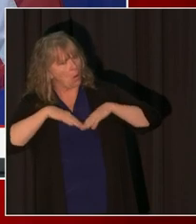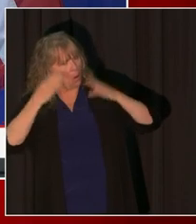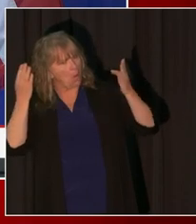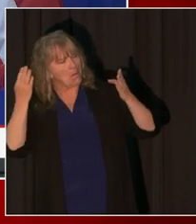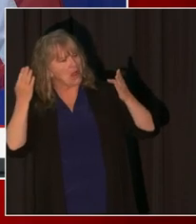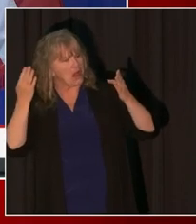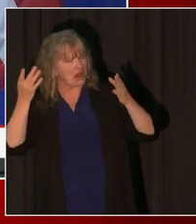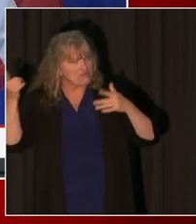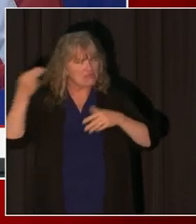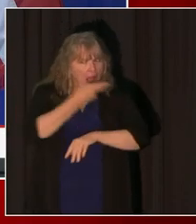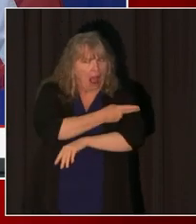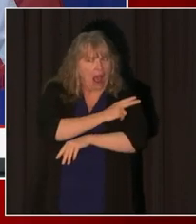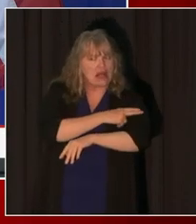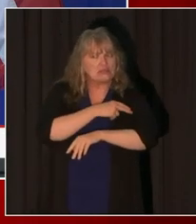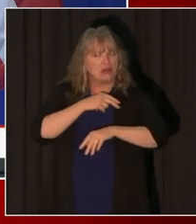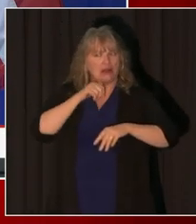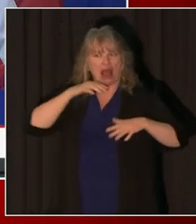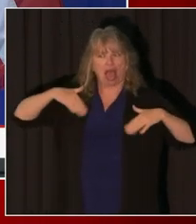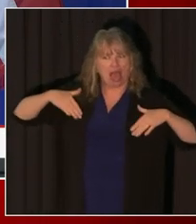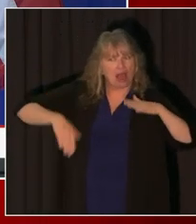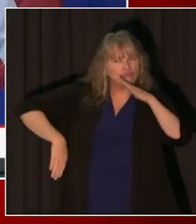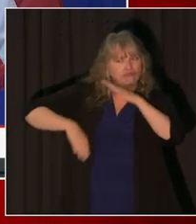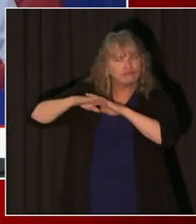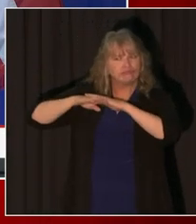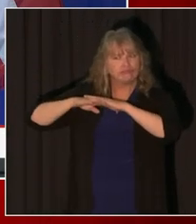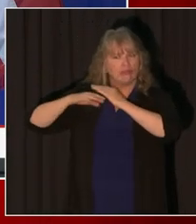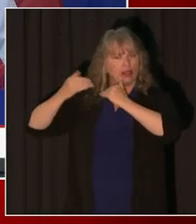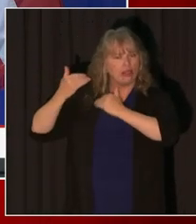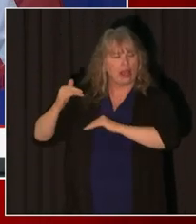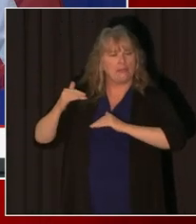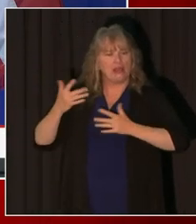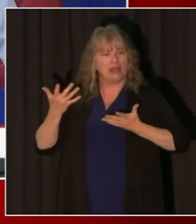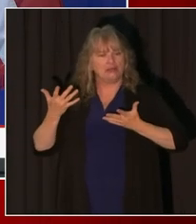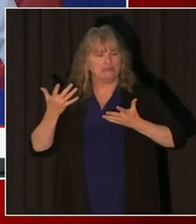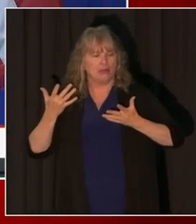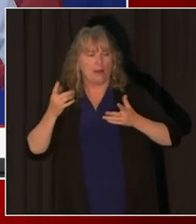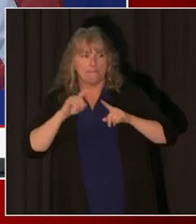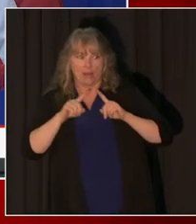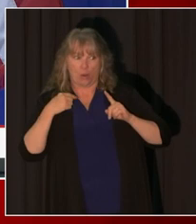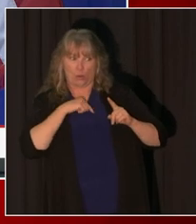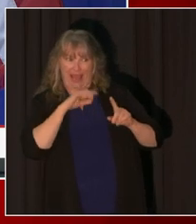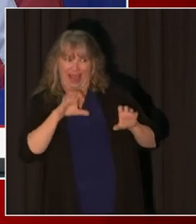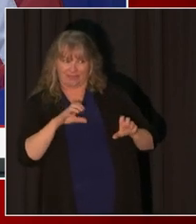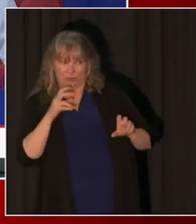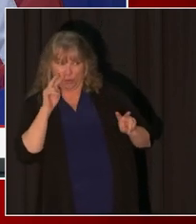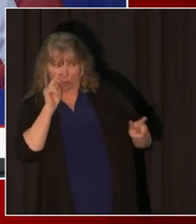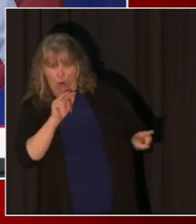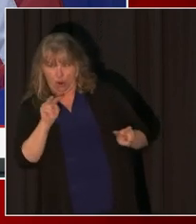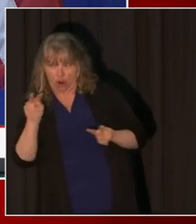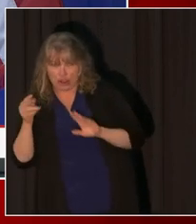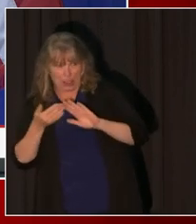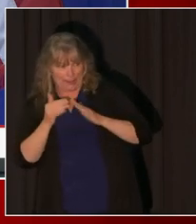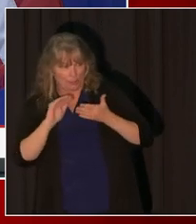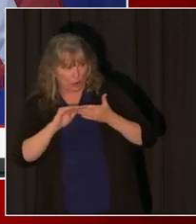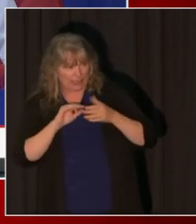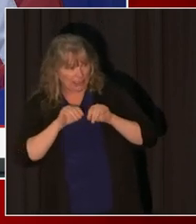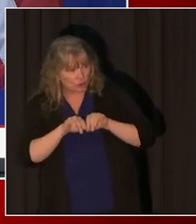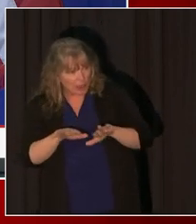with testing, but what we need to see is the sustained community transmission. That's really the missing piece in order to reopen